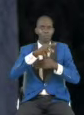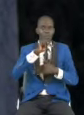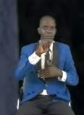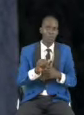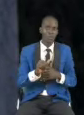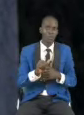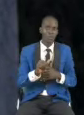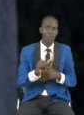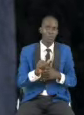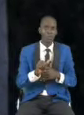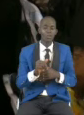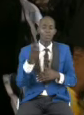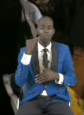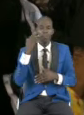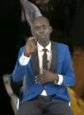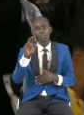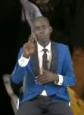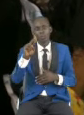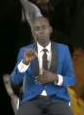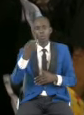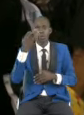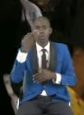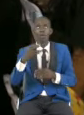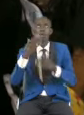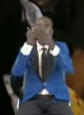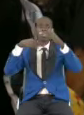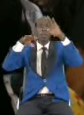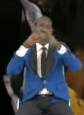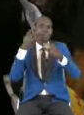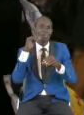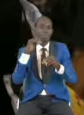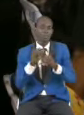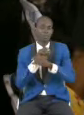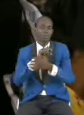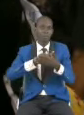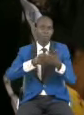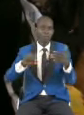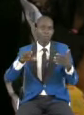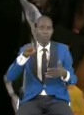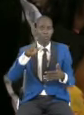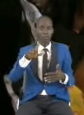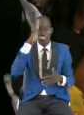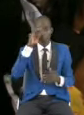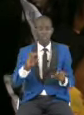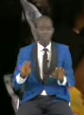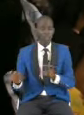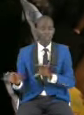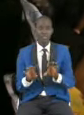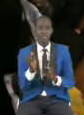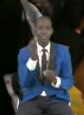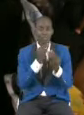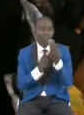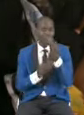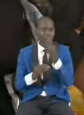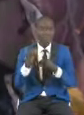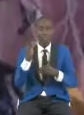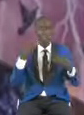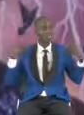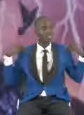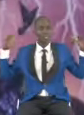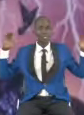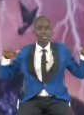verse 25. In verse 25, man did eat angel's food.